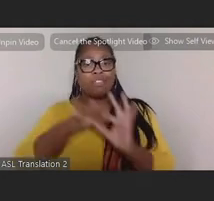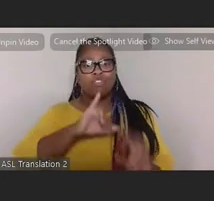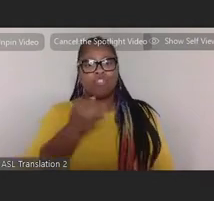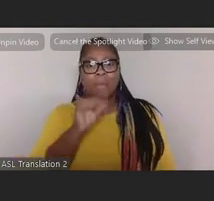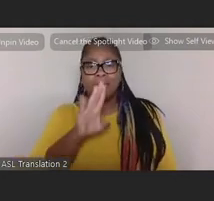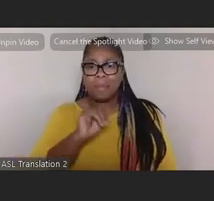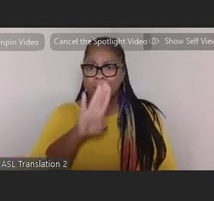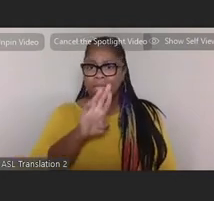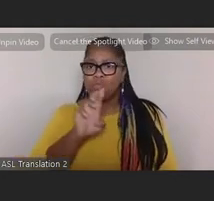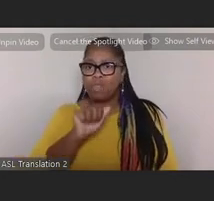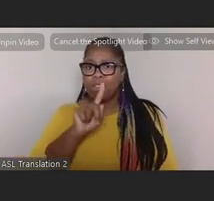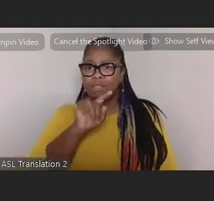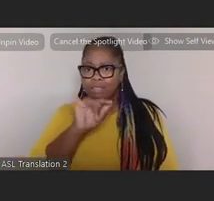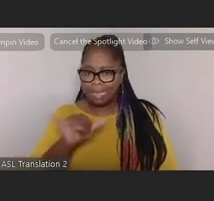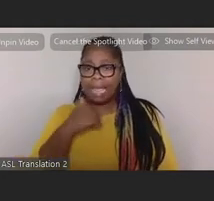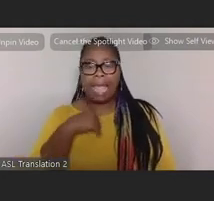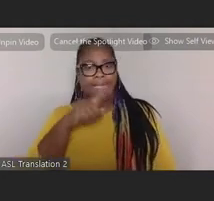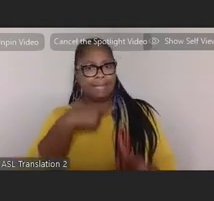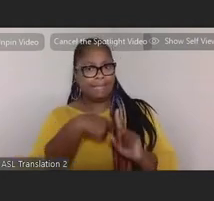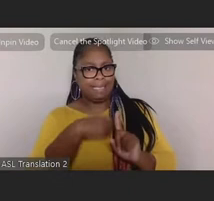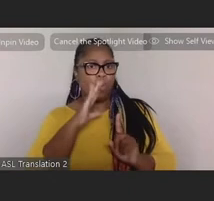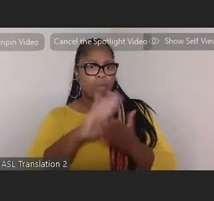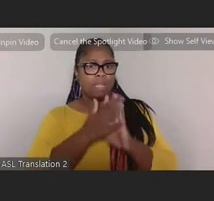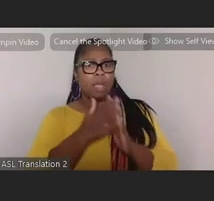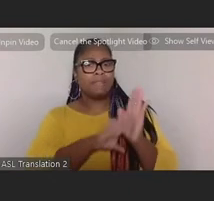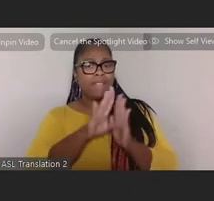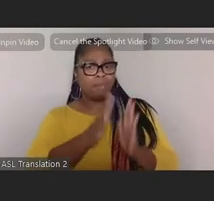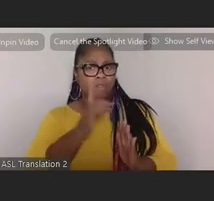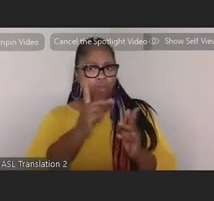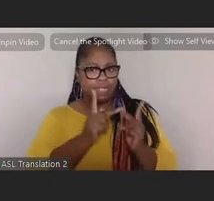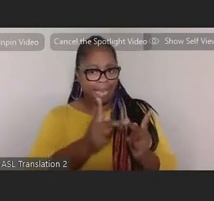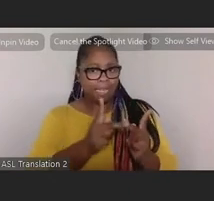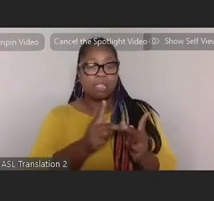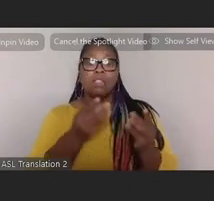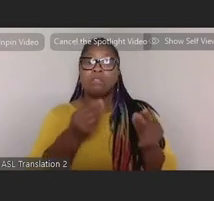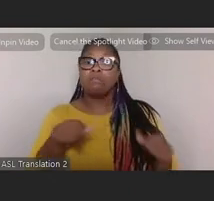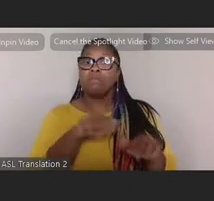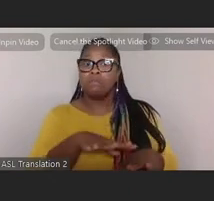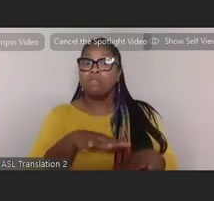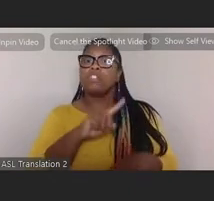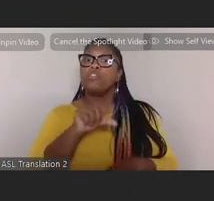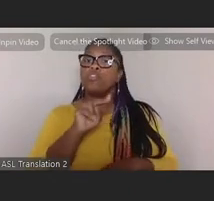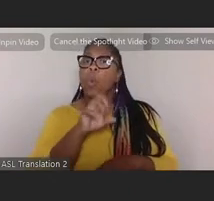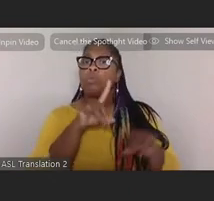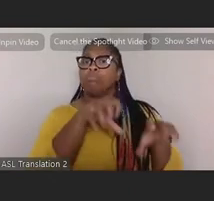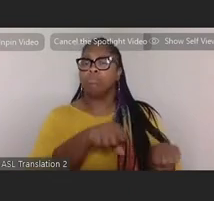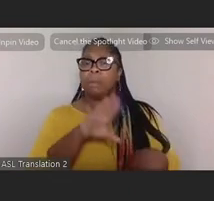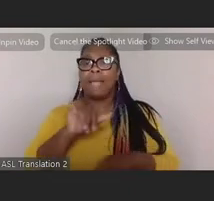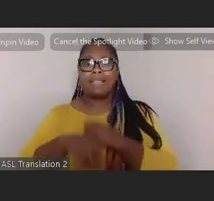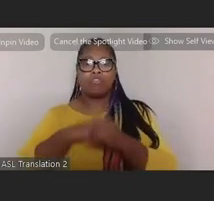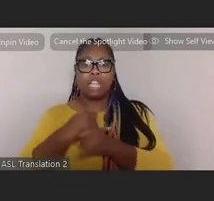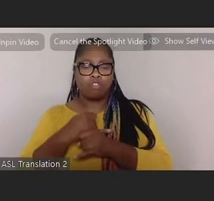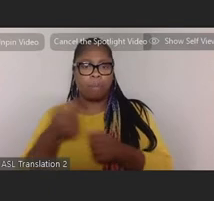Realty, which holds a ground lease under which it will serve as developer of the site. The property is owned by the International Baptist Church. Here with me is